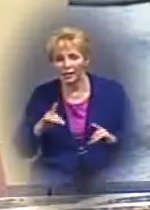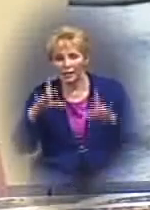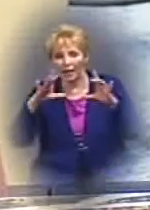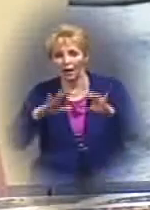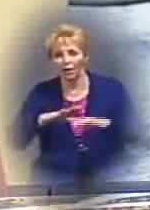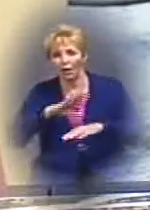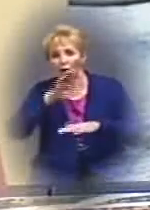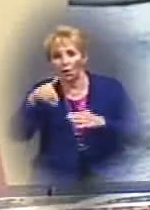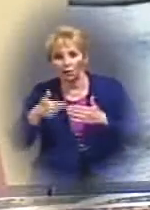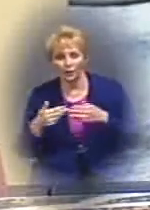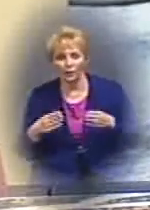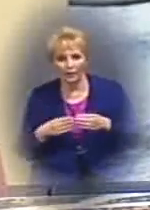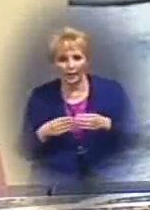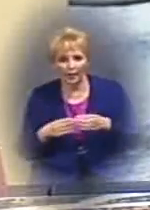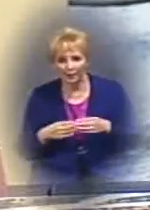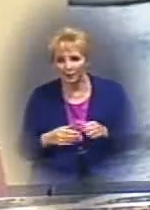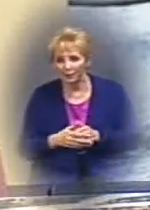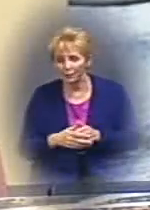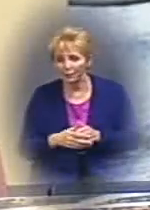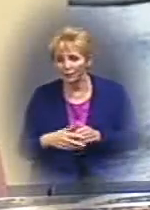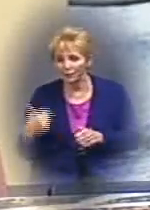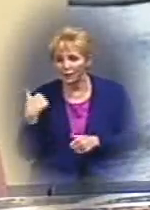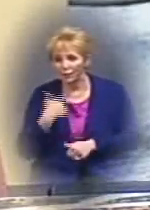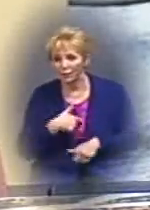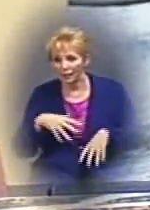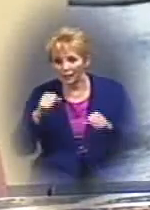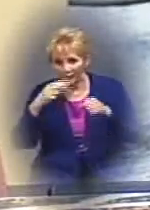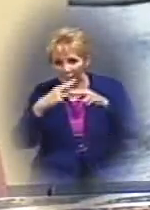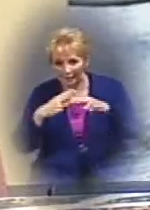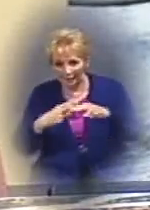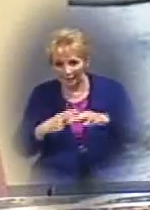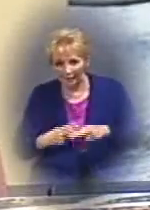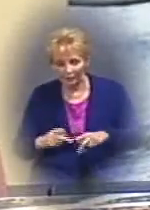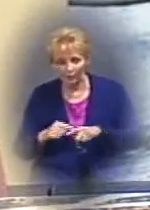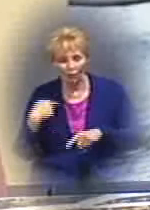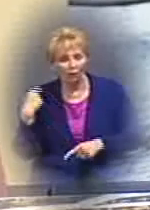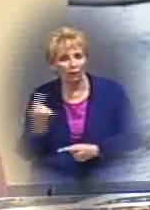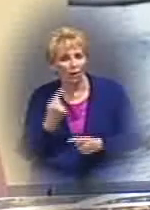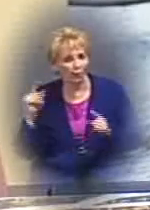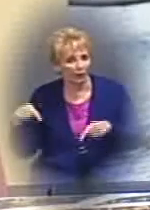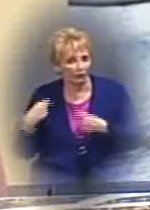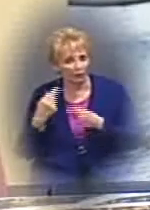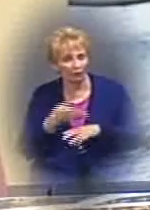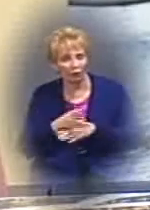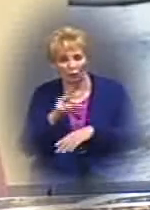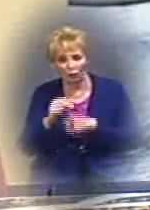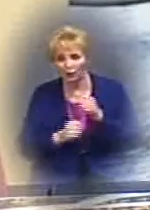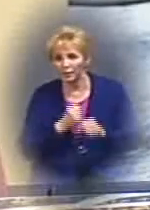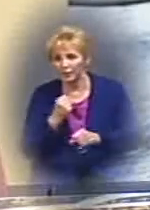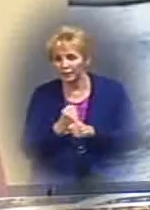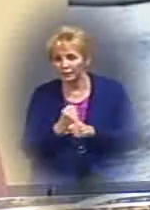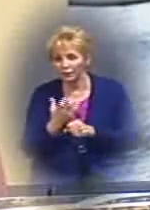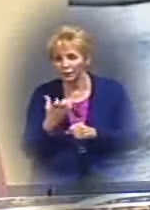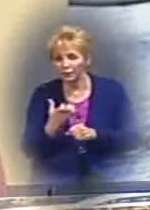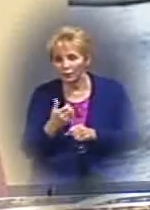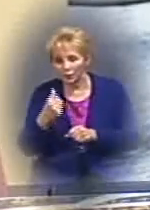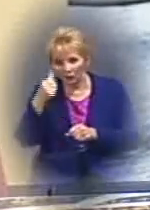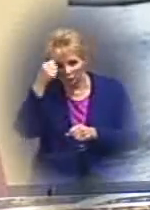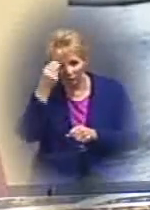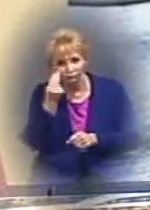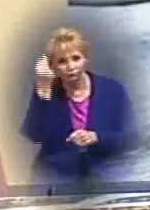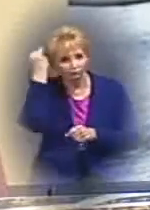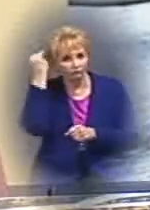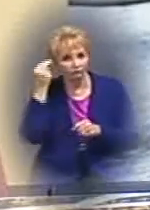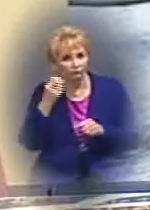entire downtown. We are taking names at this point, as we have always done for 30-some years. If you would like to remember someone